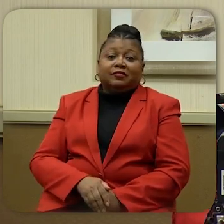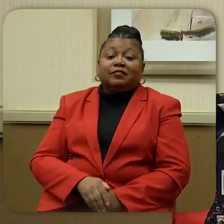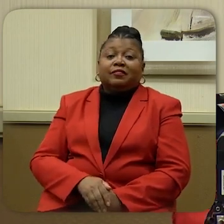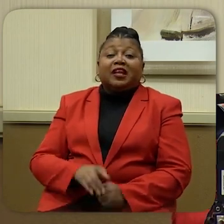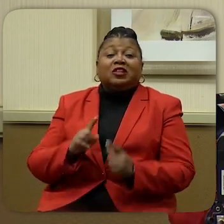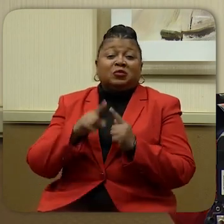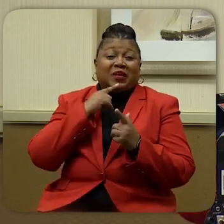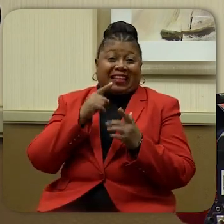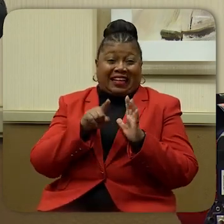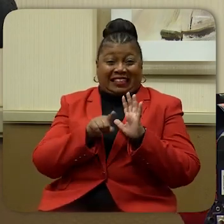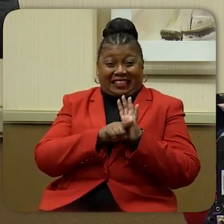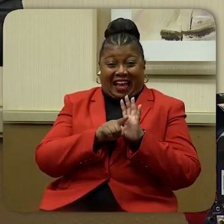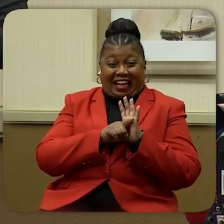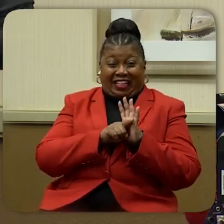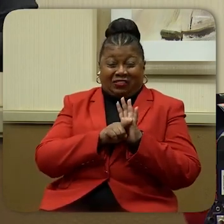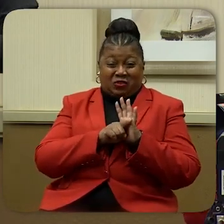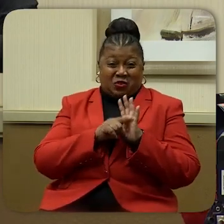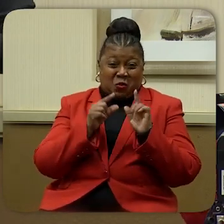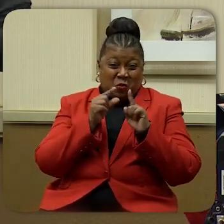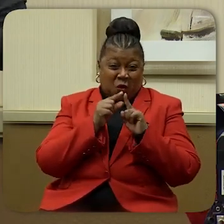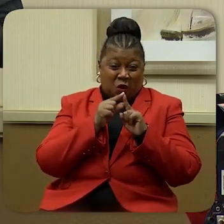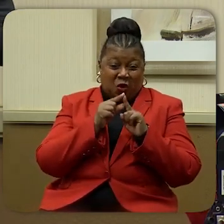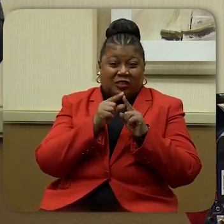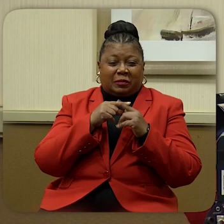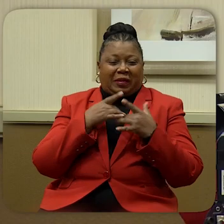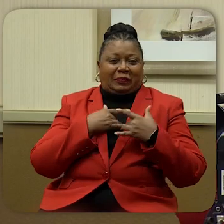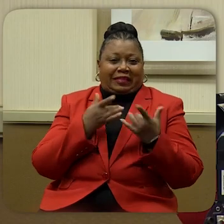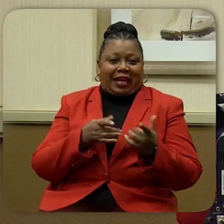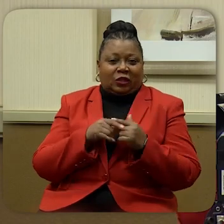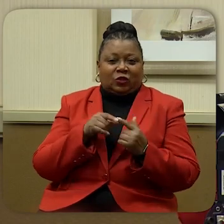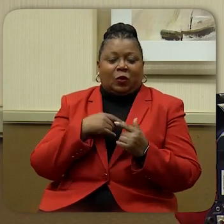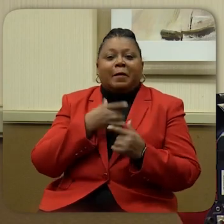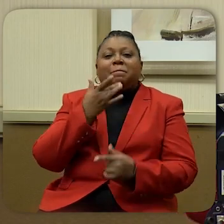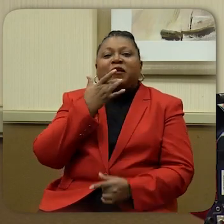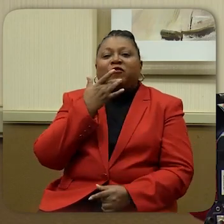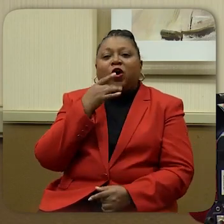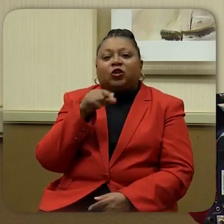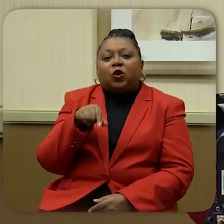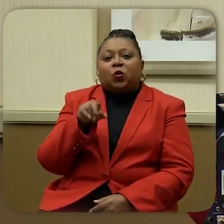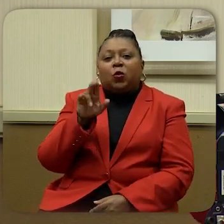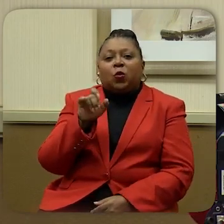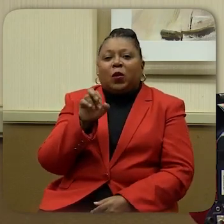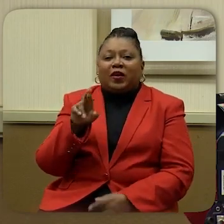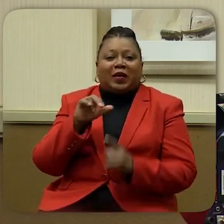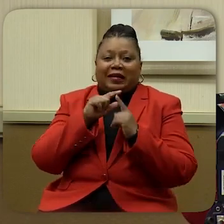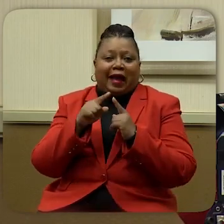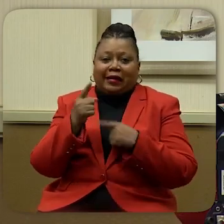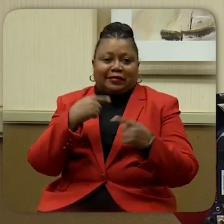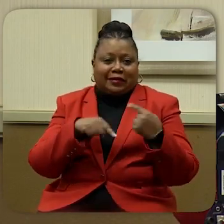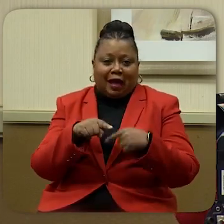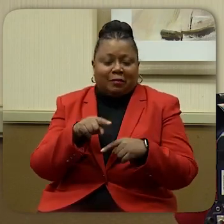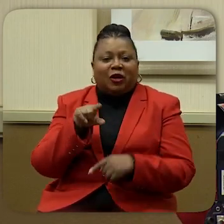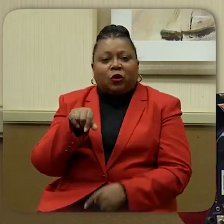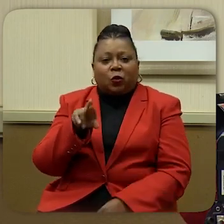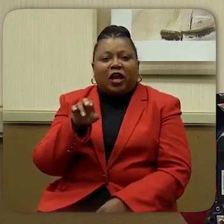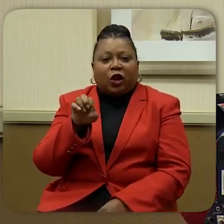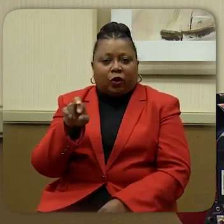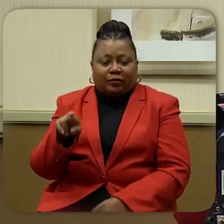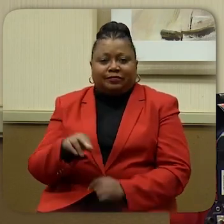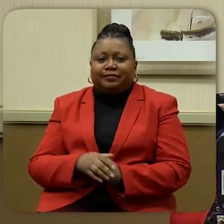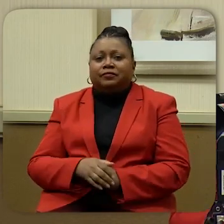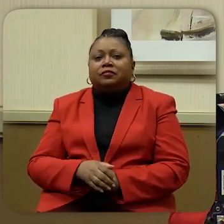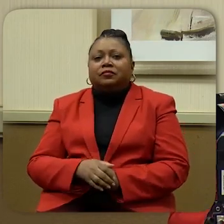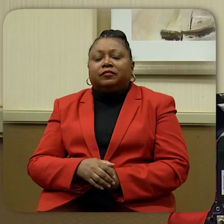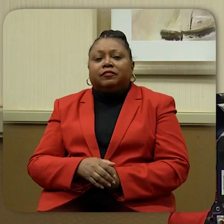Because it's really kind of a negative terminology, so people tend to, it's preferable to spell that one. And then